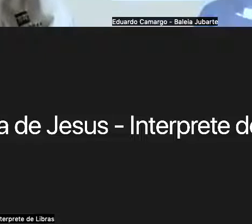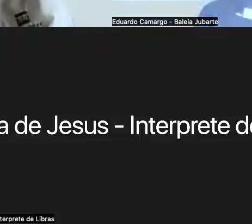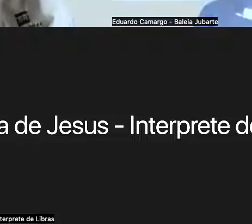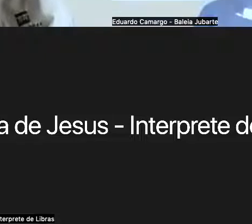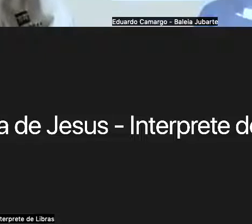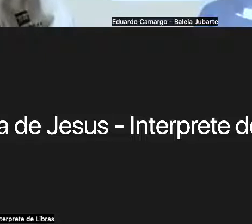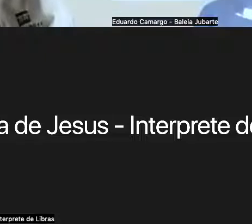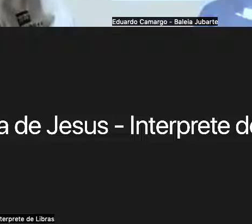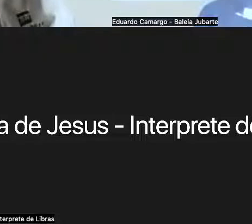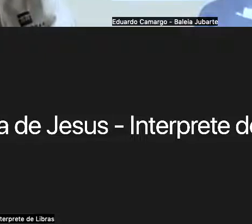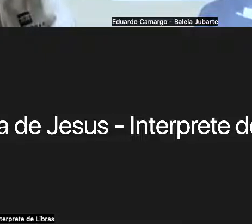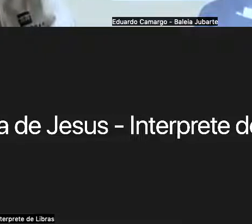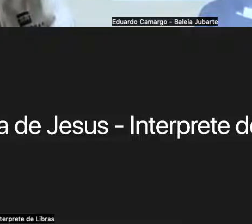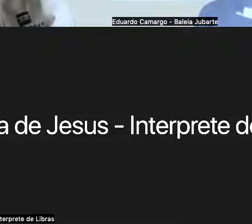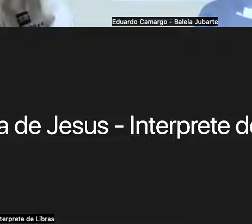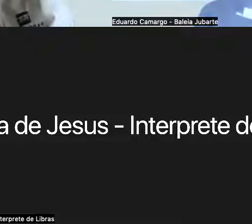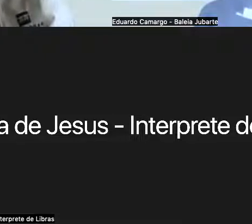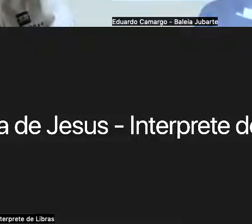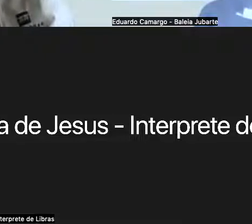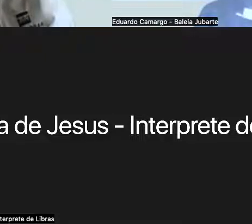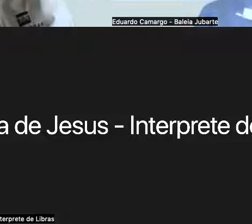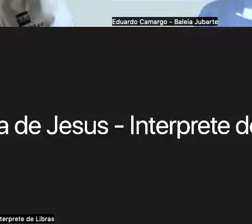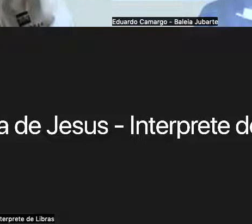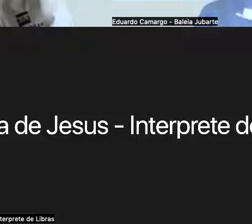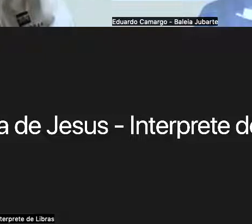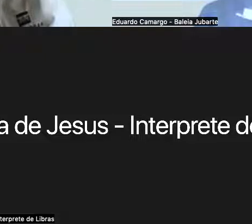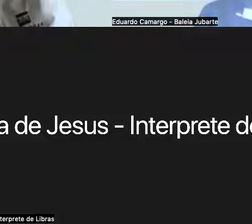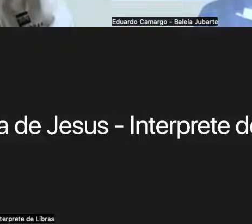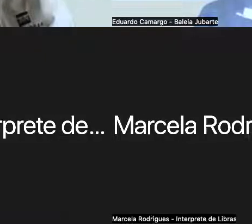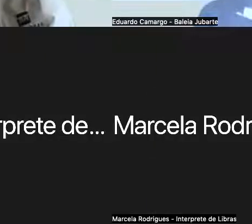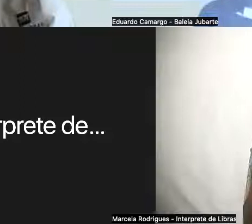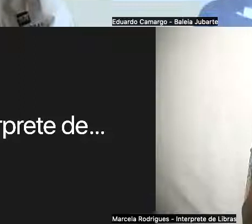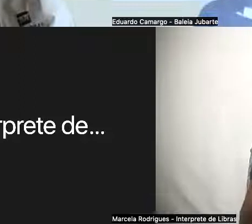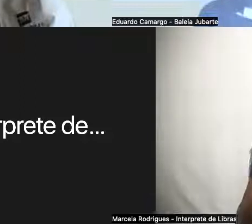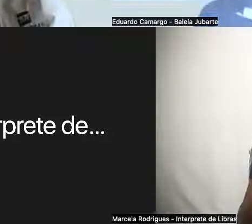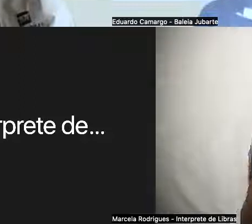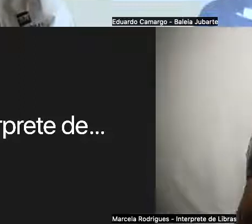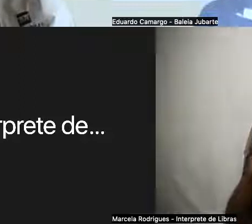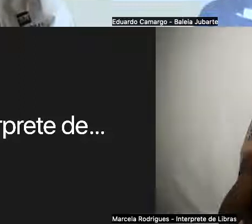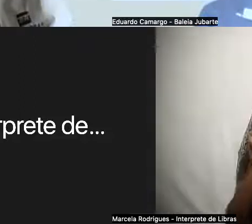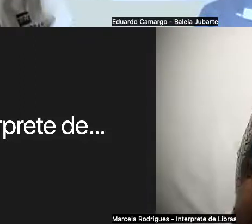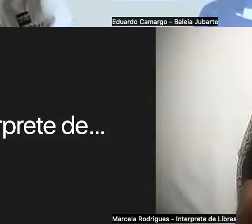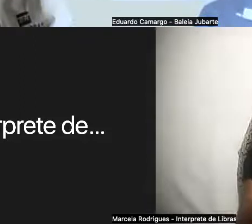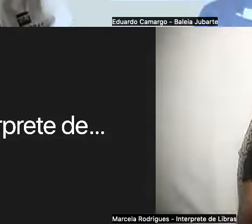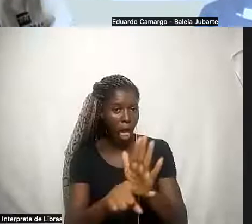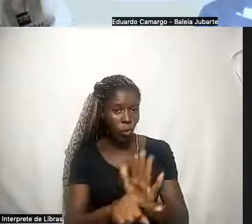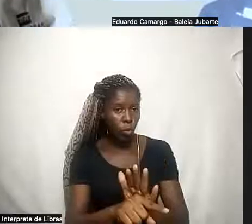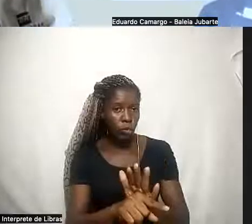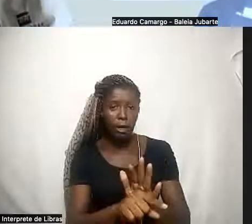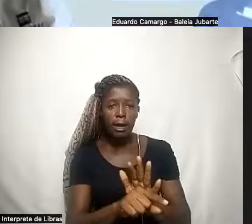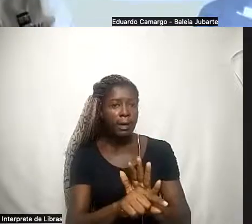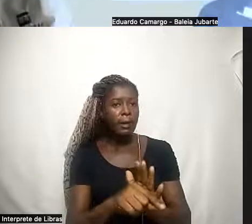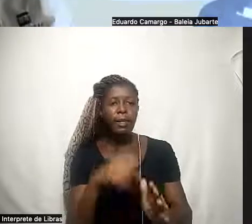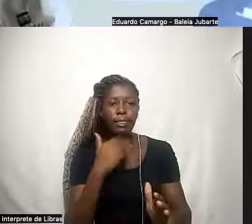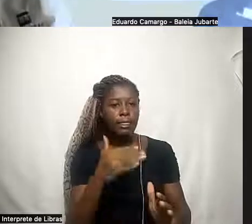pass 11 p.m. If your questions are not answered live here, they're going to be answered